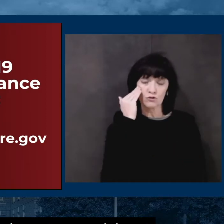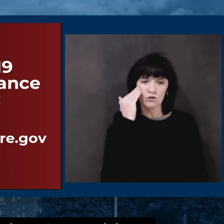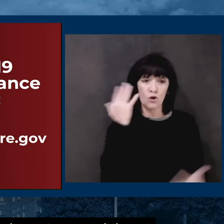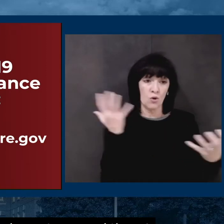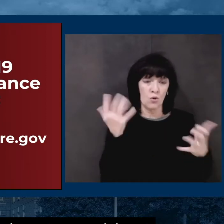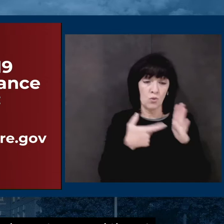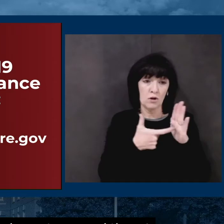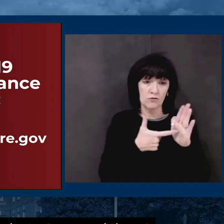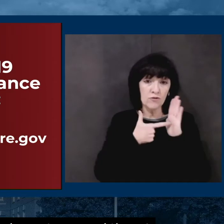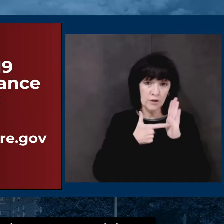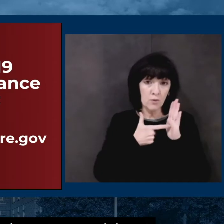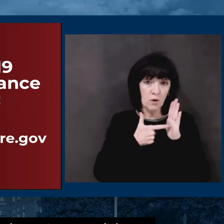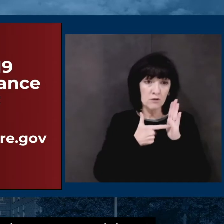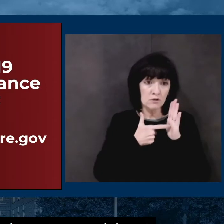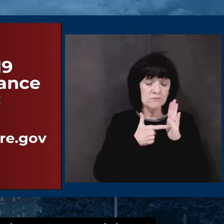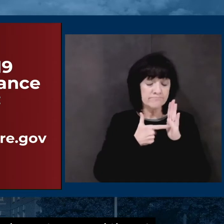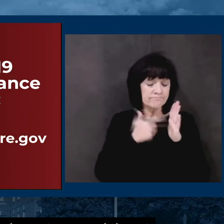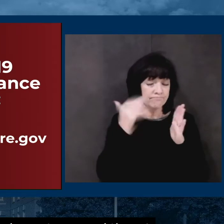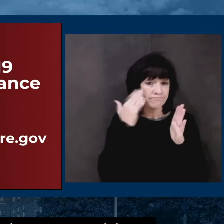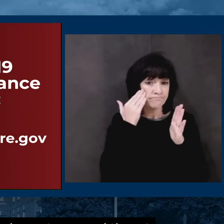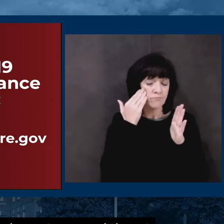know what's allowed